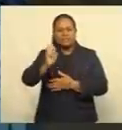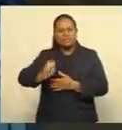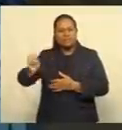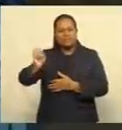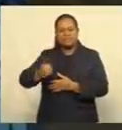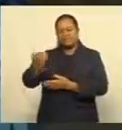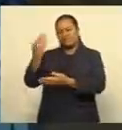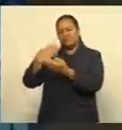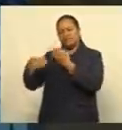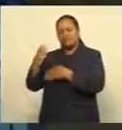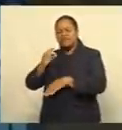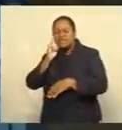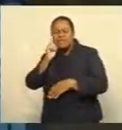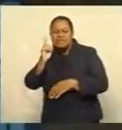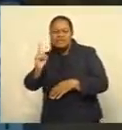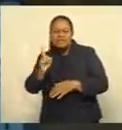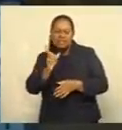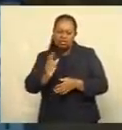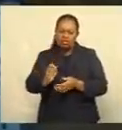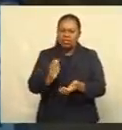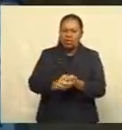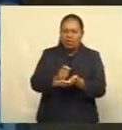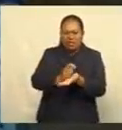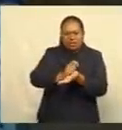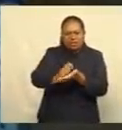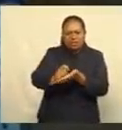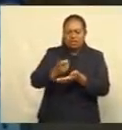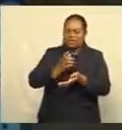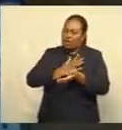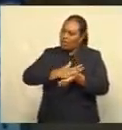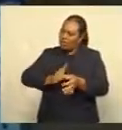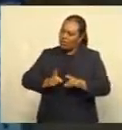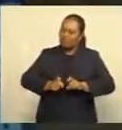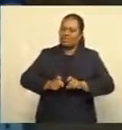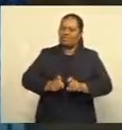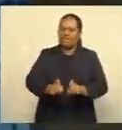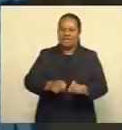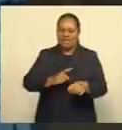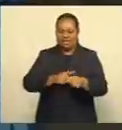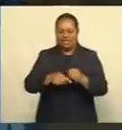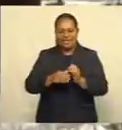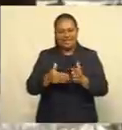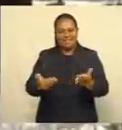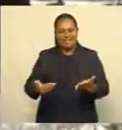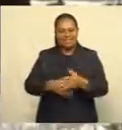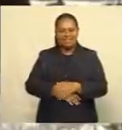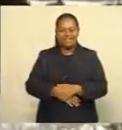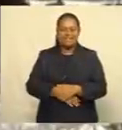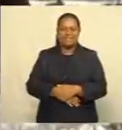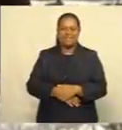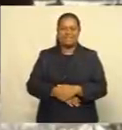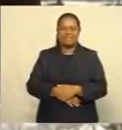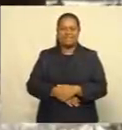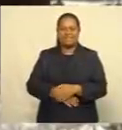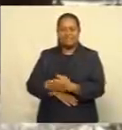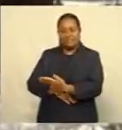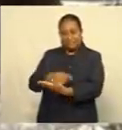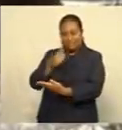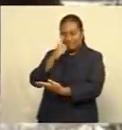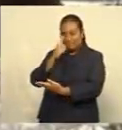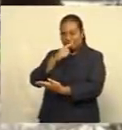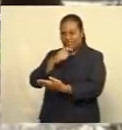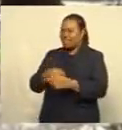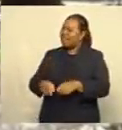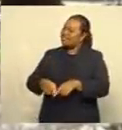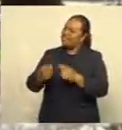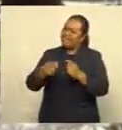done fairly and transparently, we opted to settle here right up until today. These people from different backgrounds